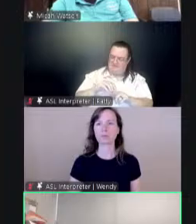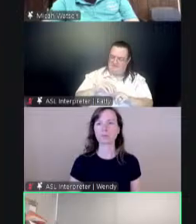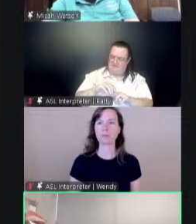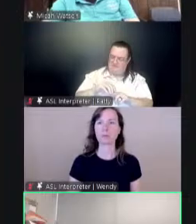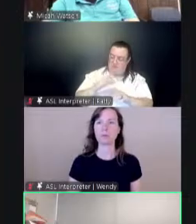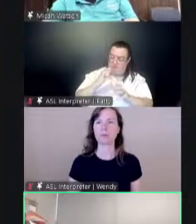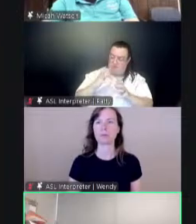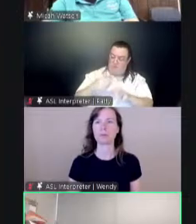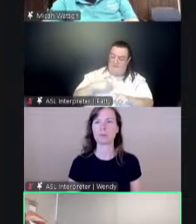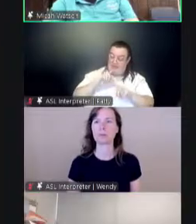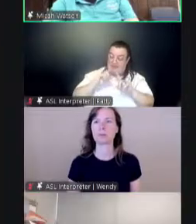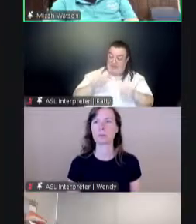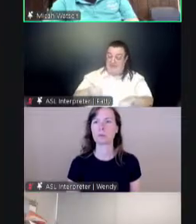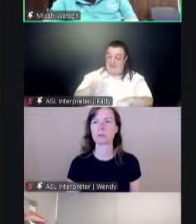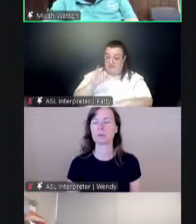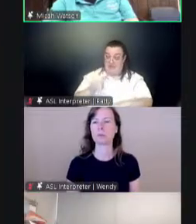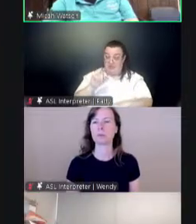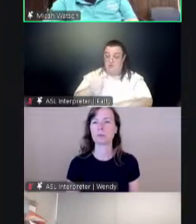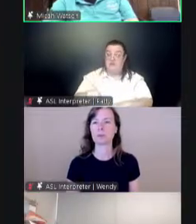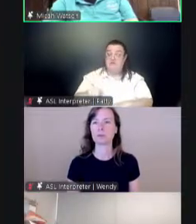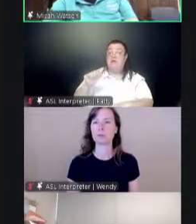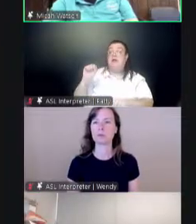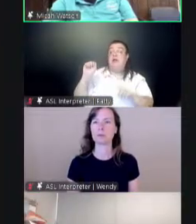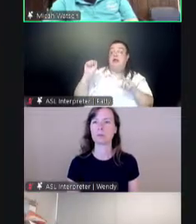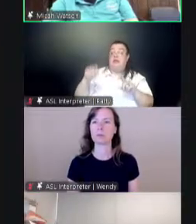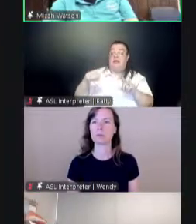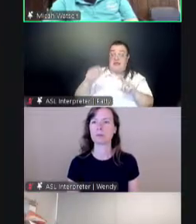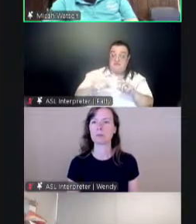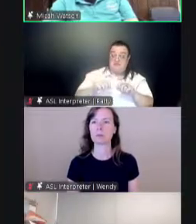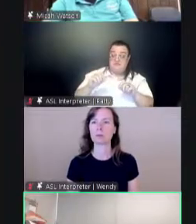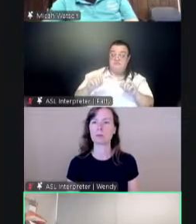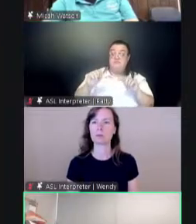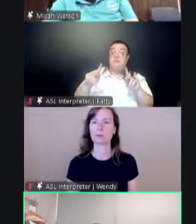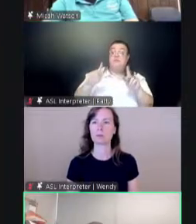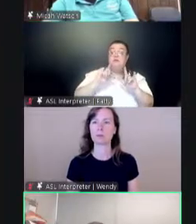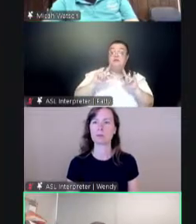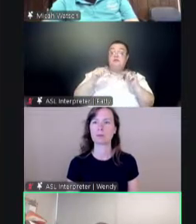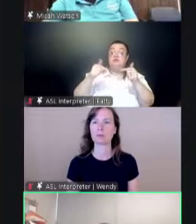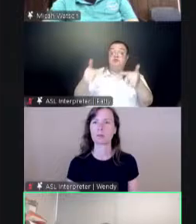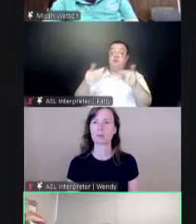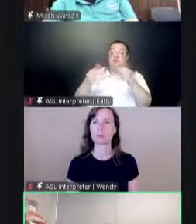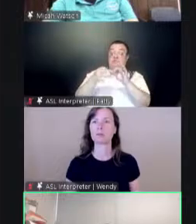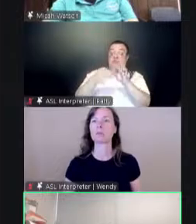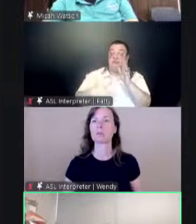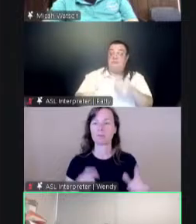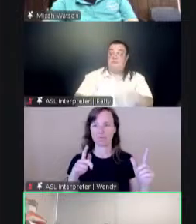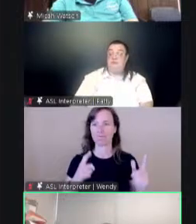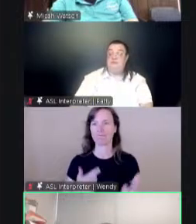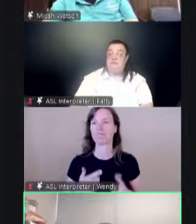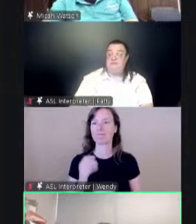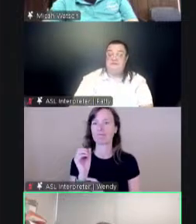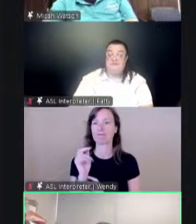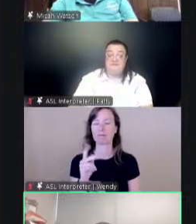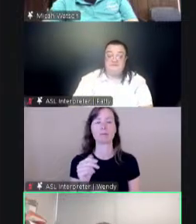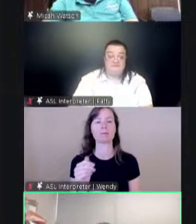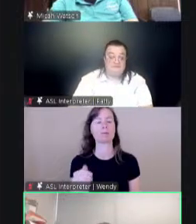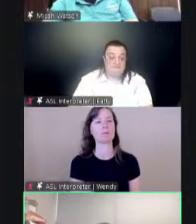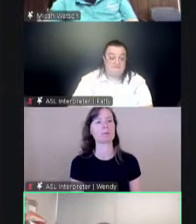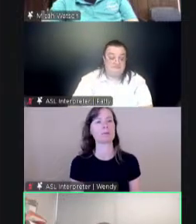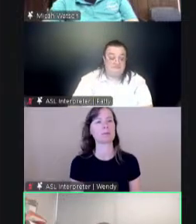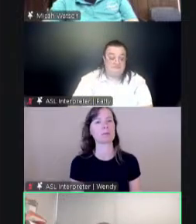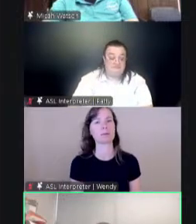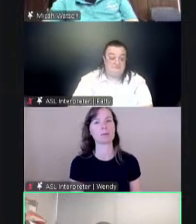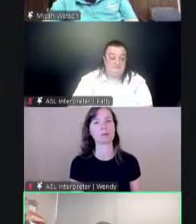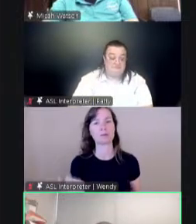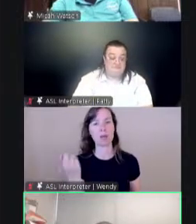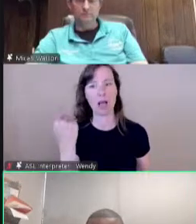that question? Sure. Yeah, I mean, Yeah, it's go ahead, compounding. Nancy, first. Okay. All right. Well, As of last